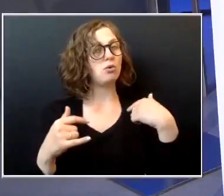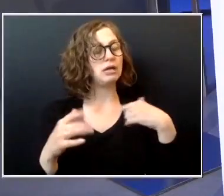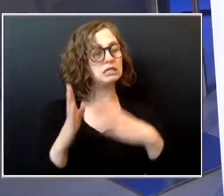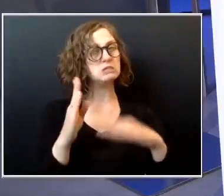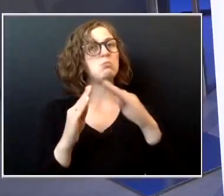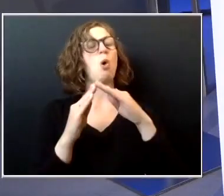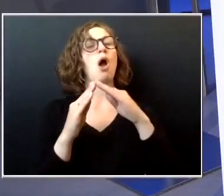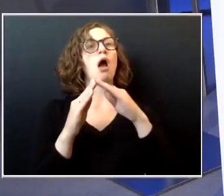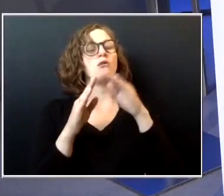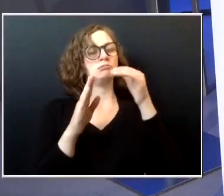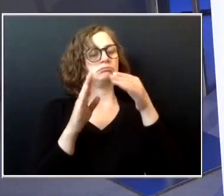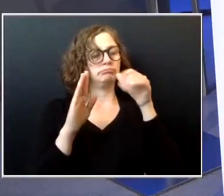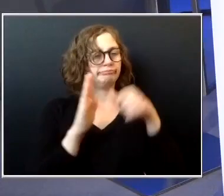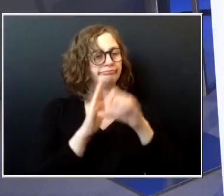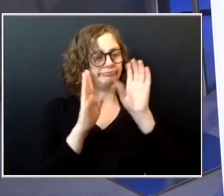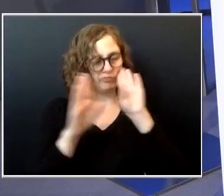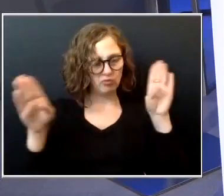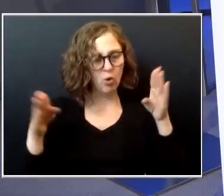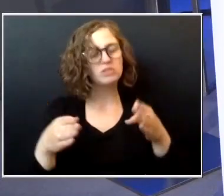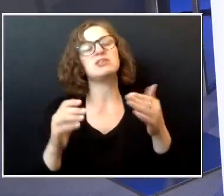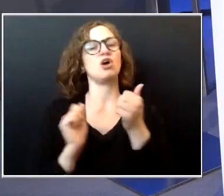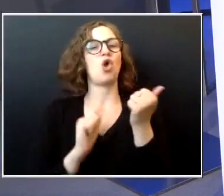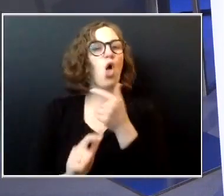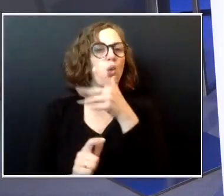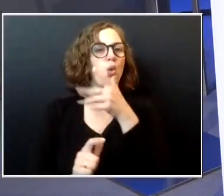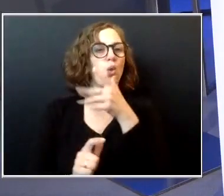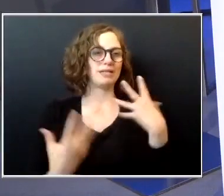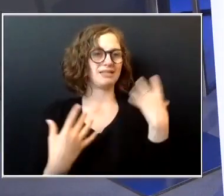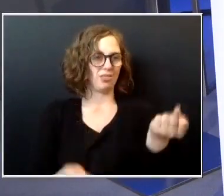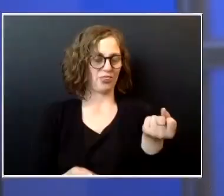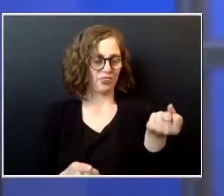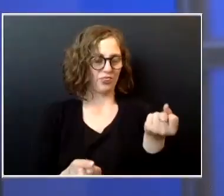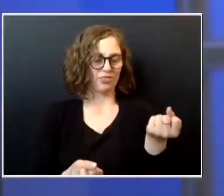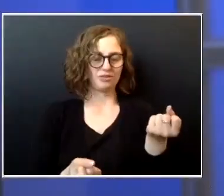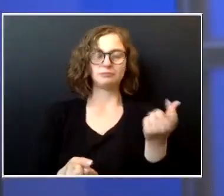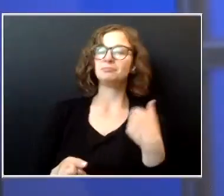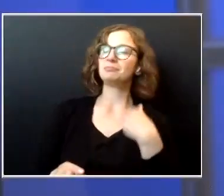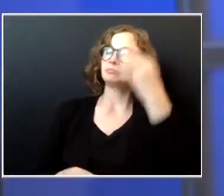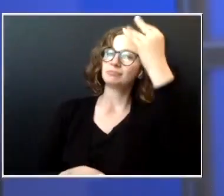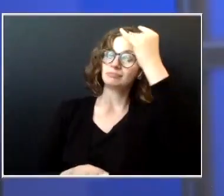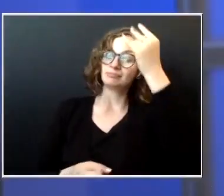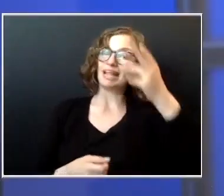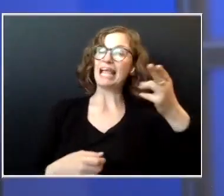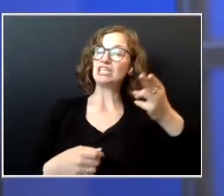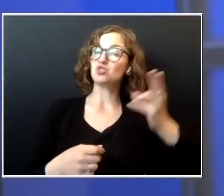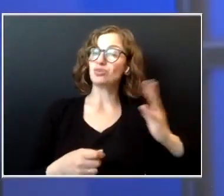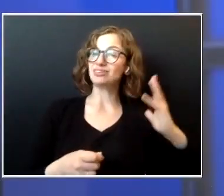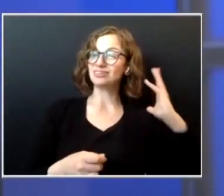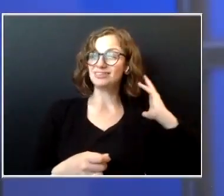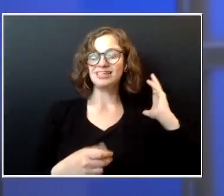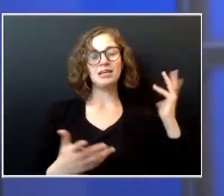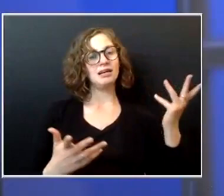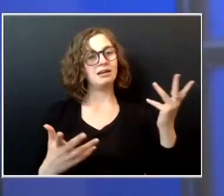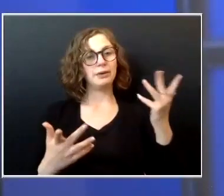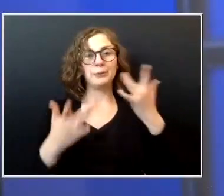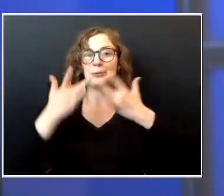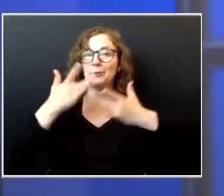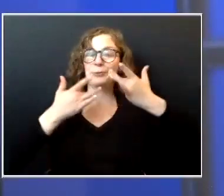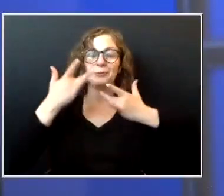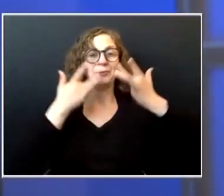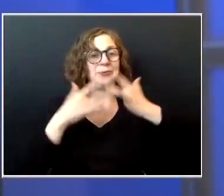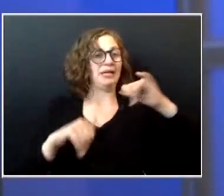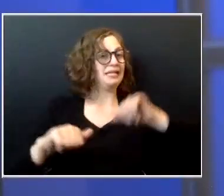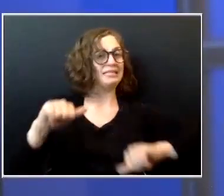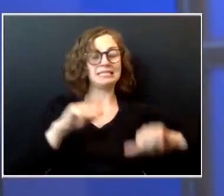jump in on menopause. I was thinking this just comes back to historically there's not a lot of science about women, and the symptoms that women